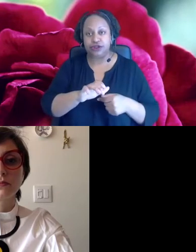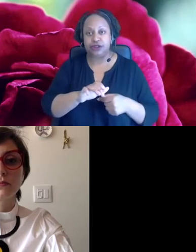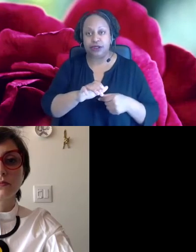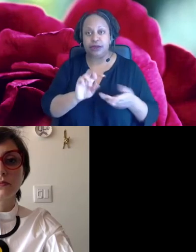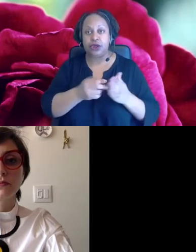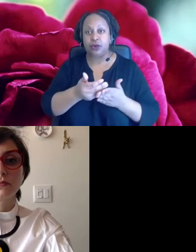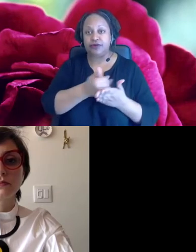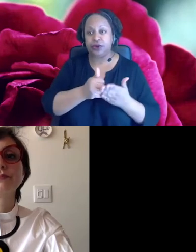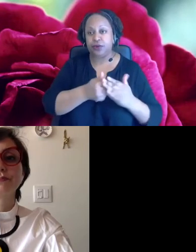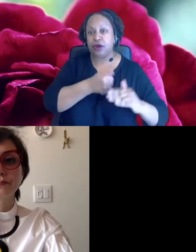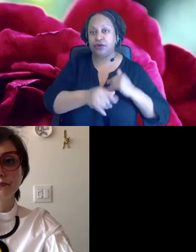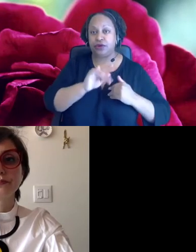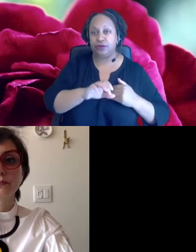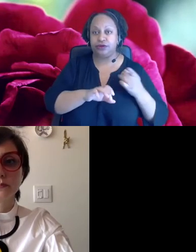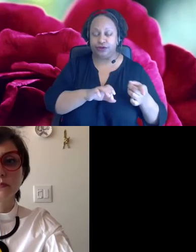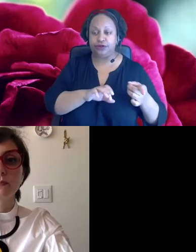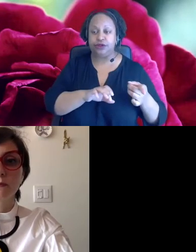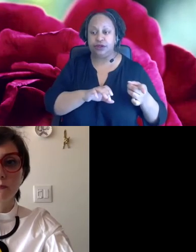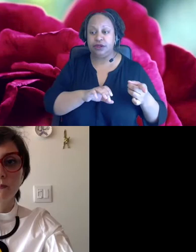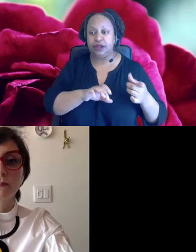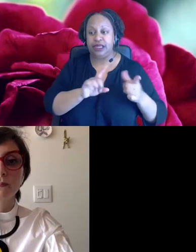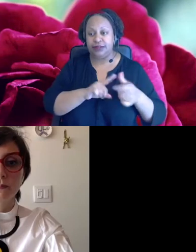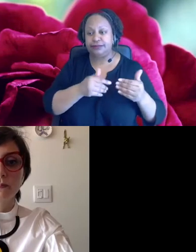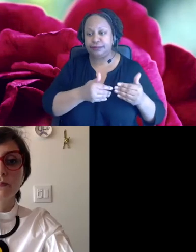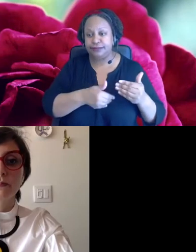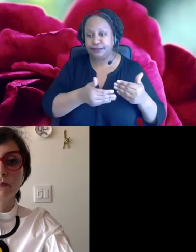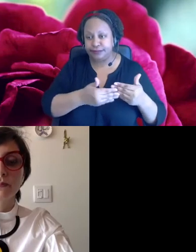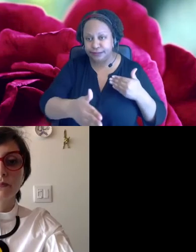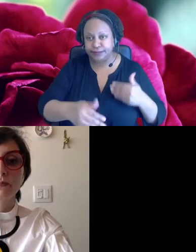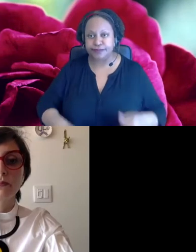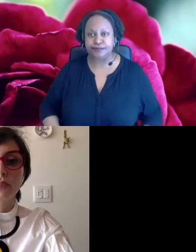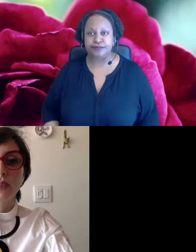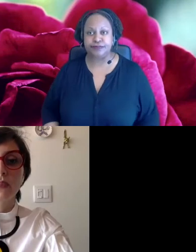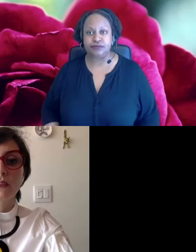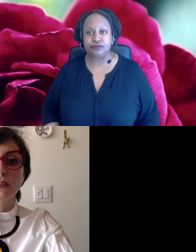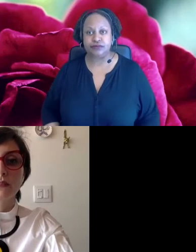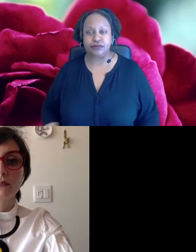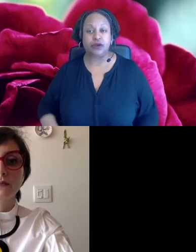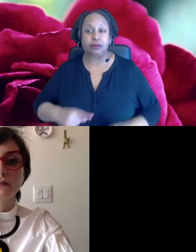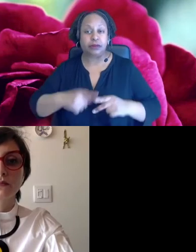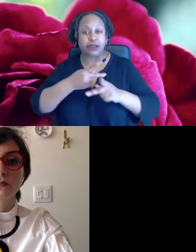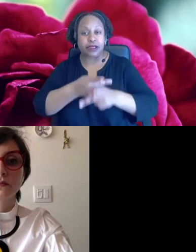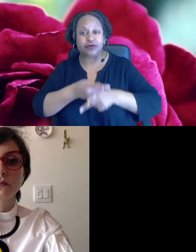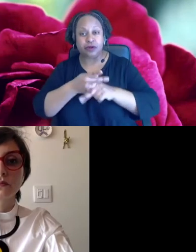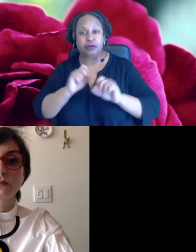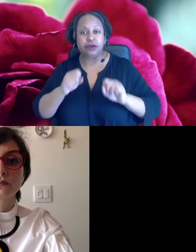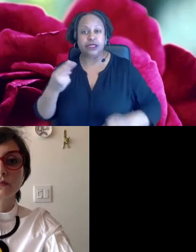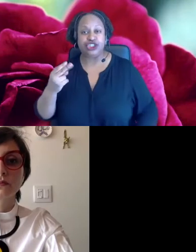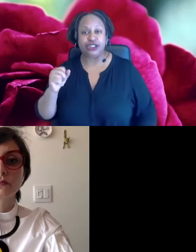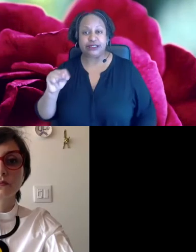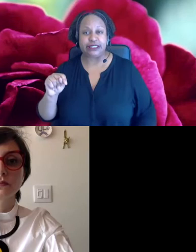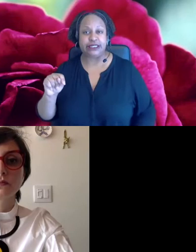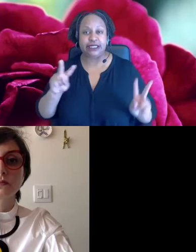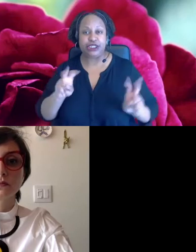being reported in the corporation, and you take it from there. So in other words, be careful. There may be some HST issues on all of this